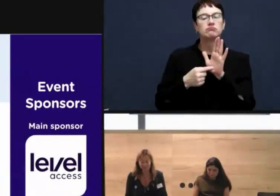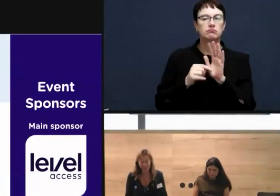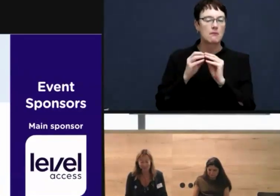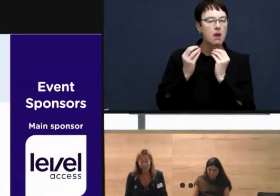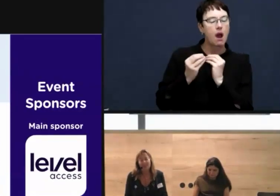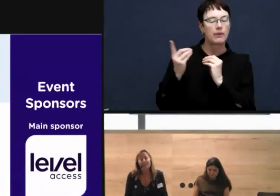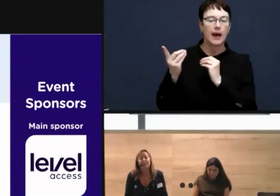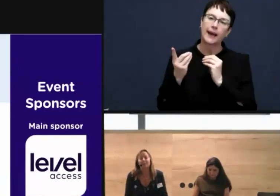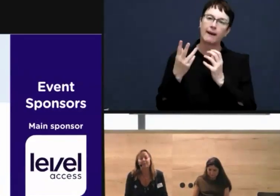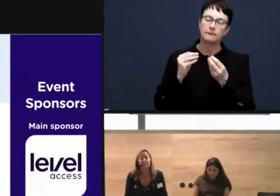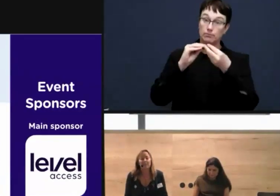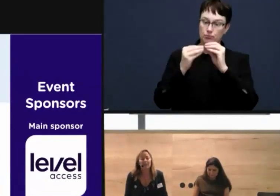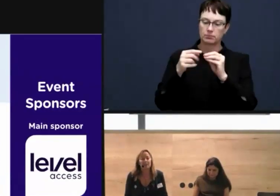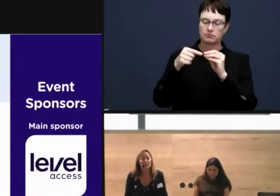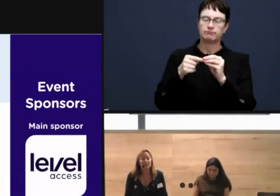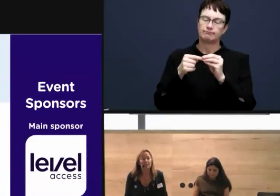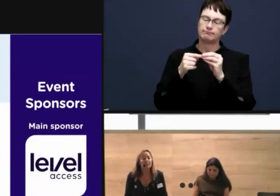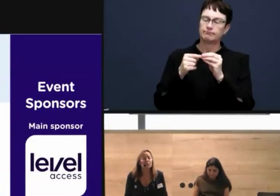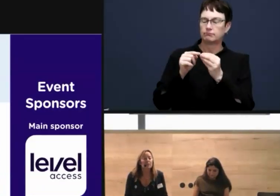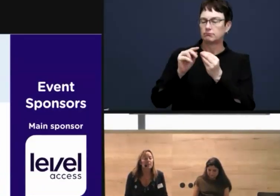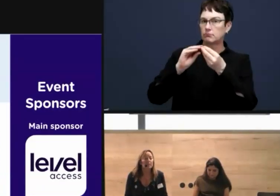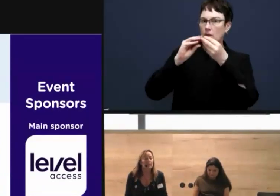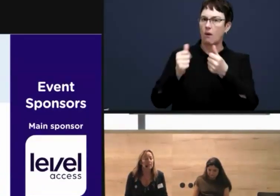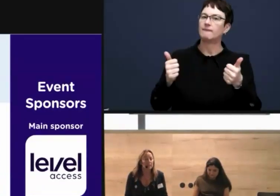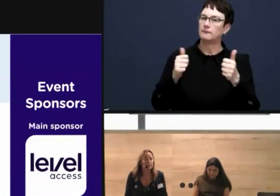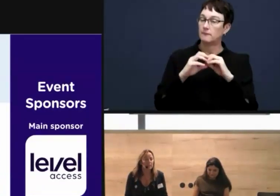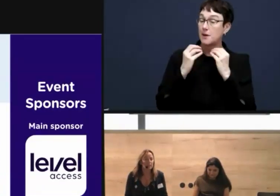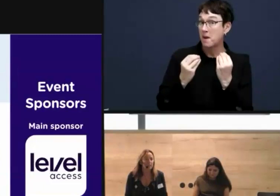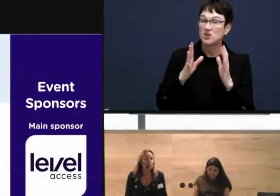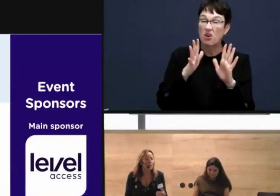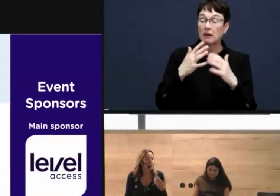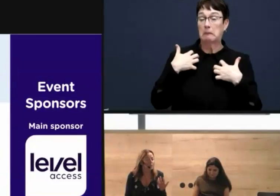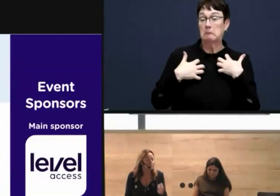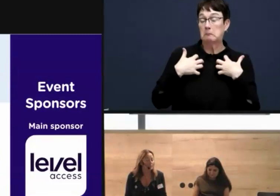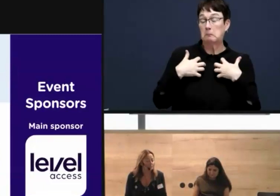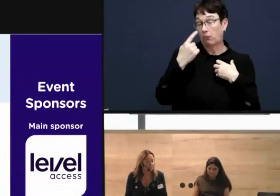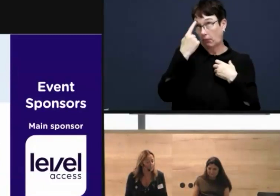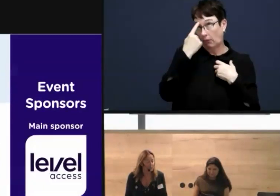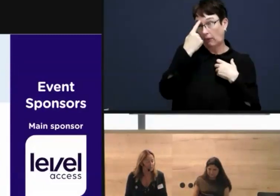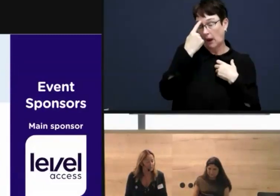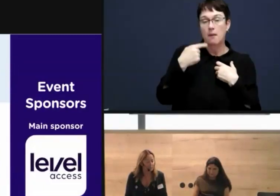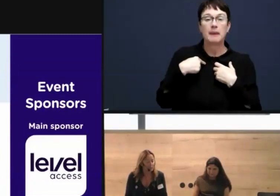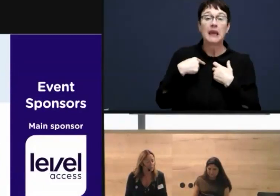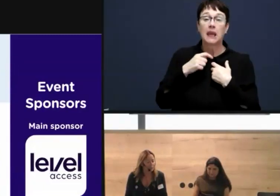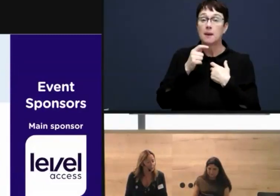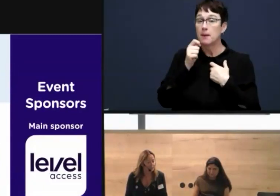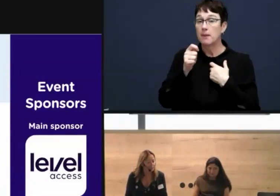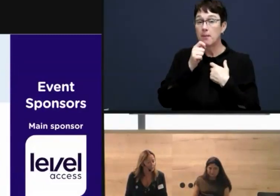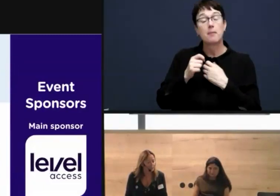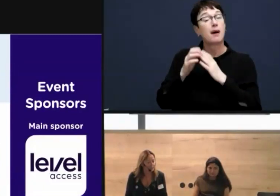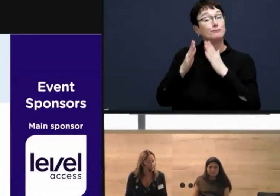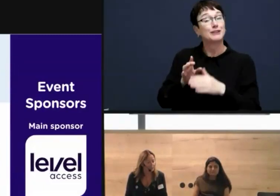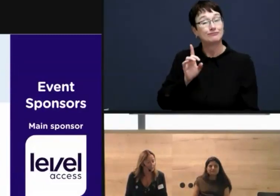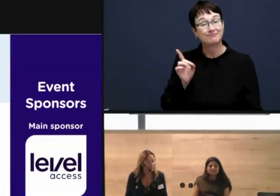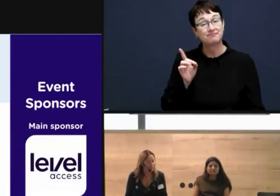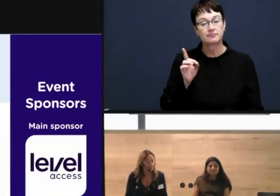it, but that is an interesting idea and a kind of a way of trying to support public sector